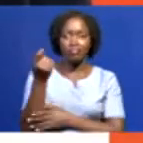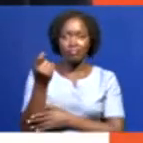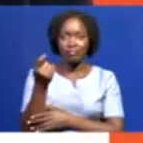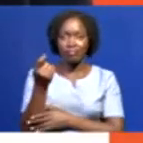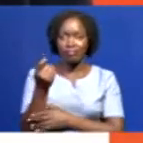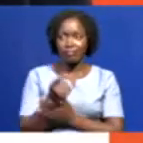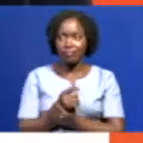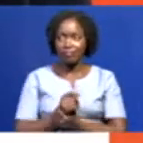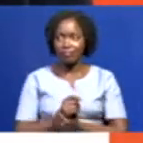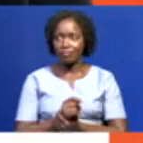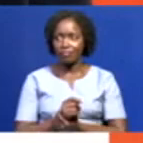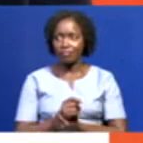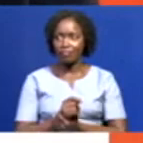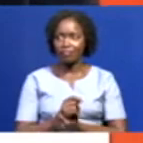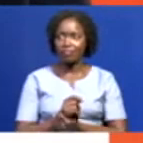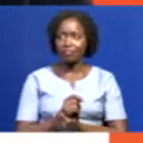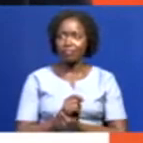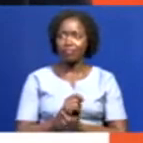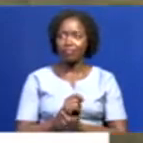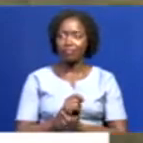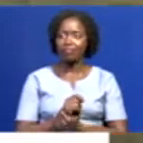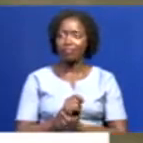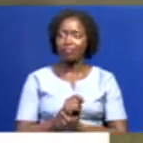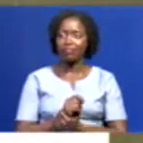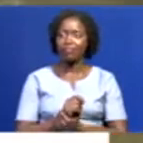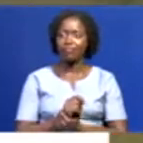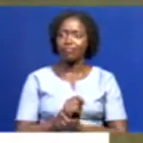in Naivasha.